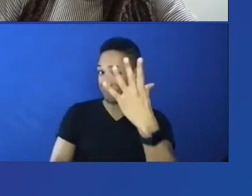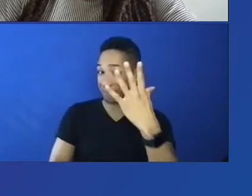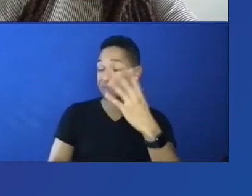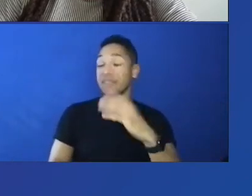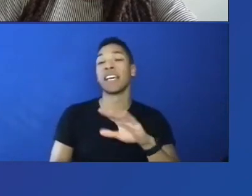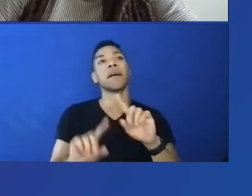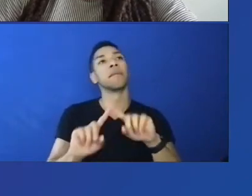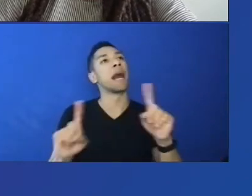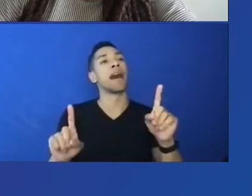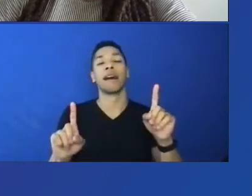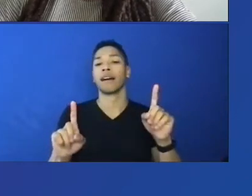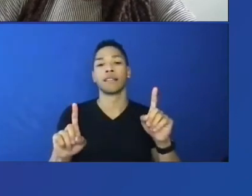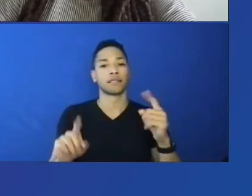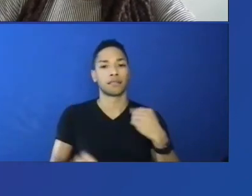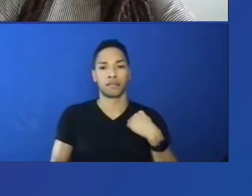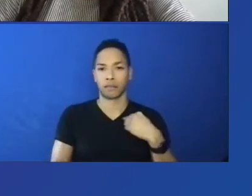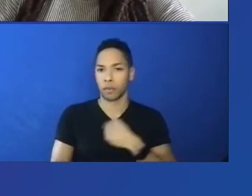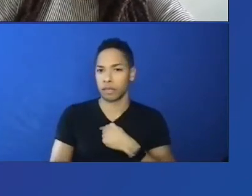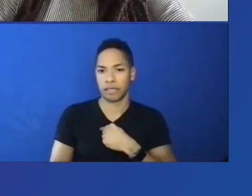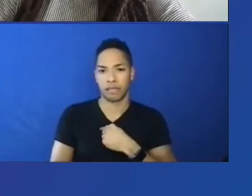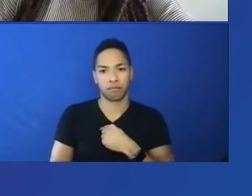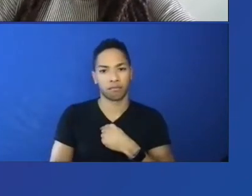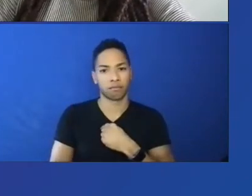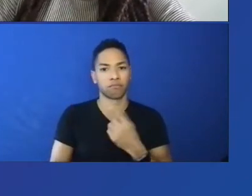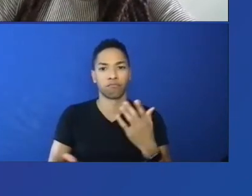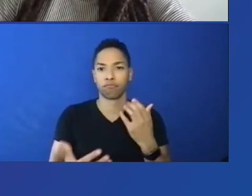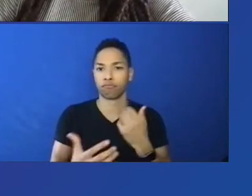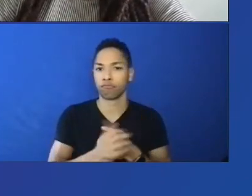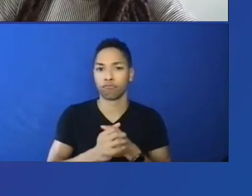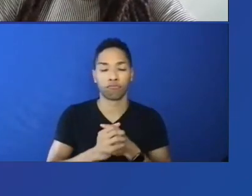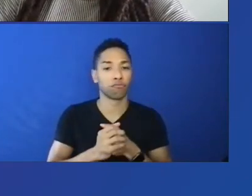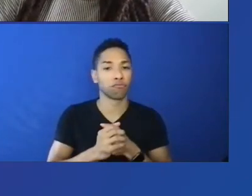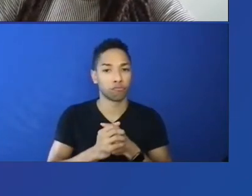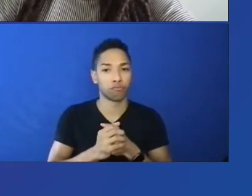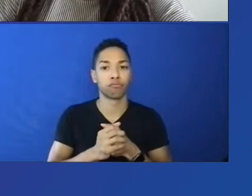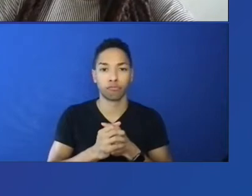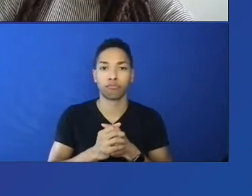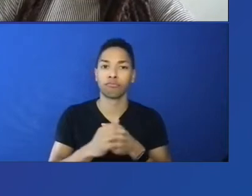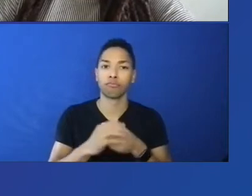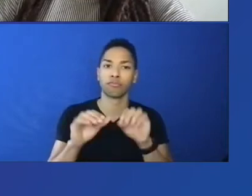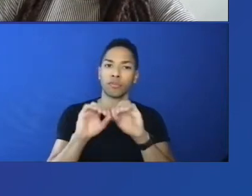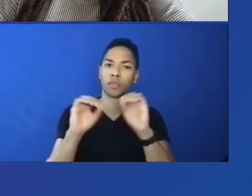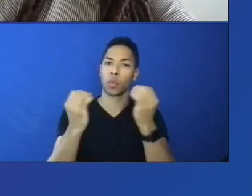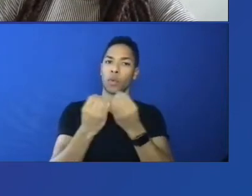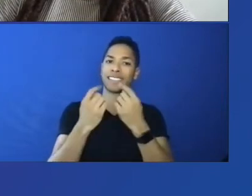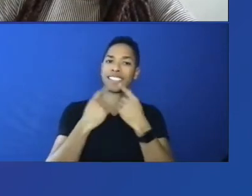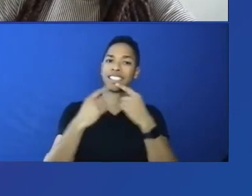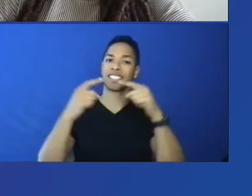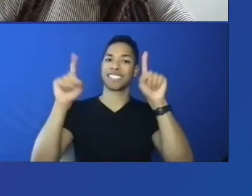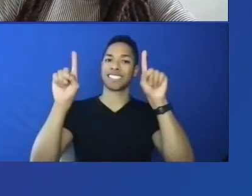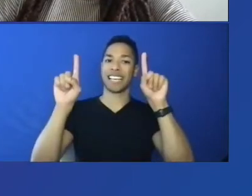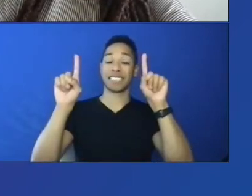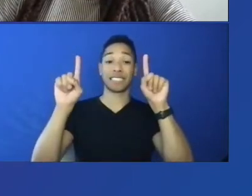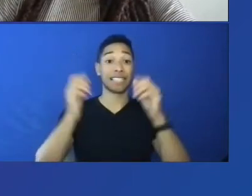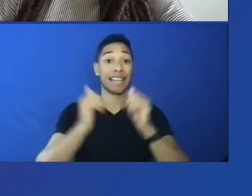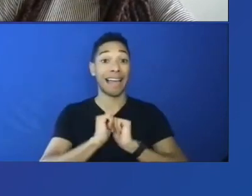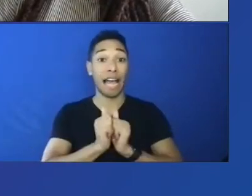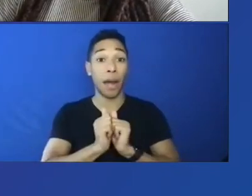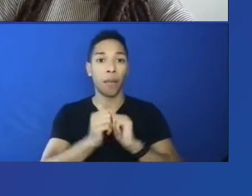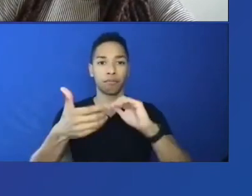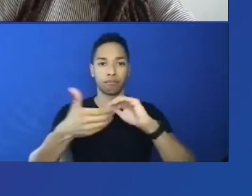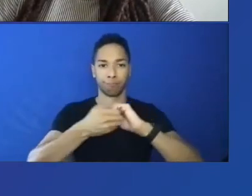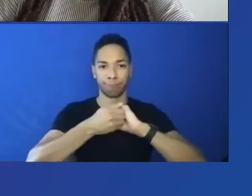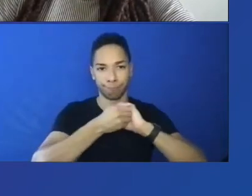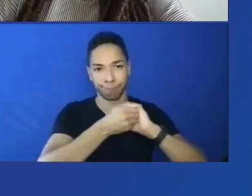but it's, we are, you know, an organization's success is collaboration, not